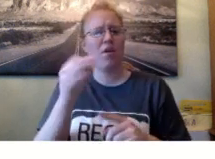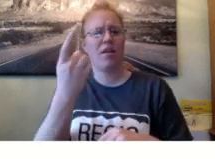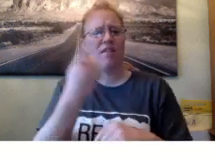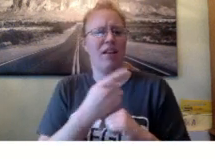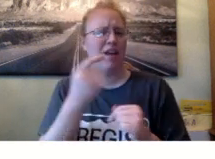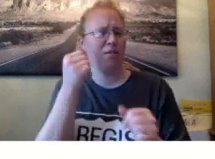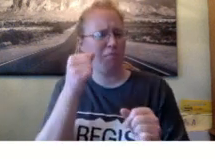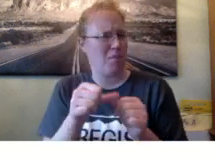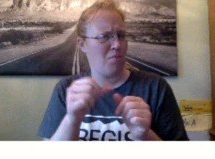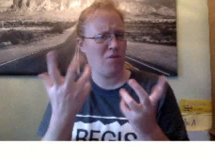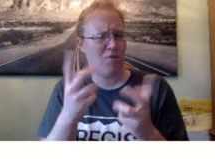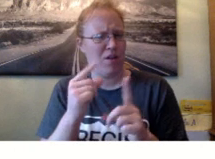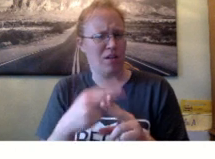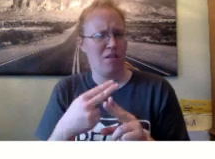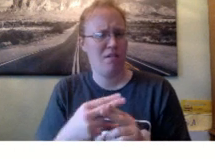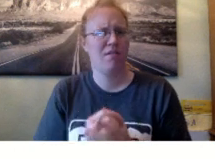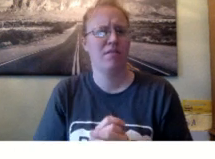is?